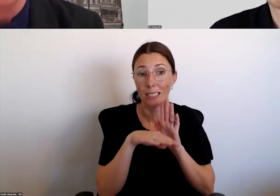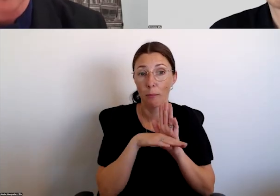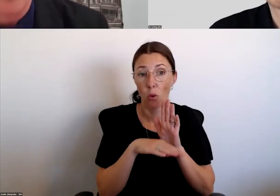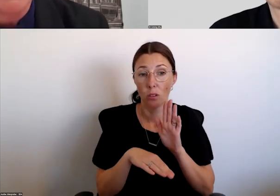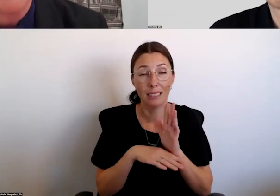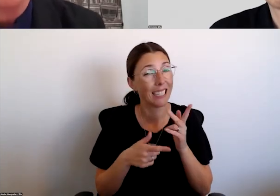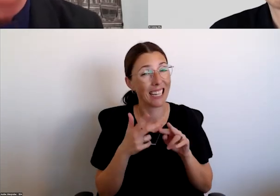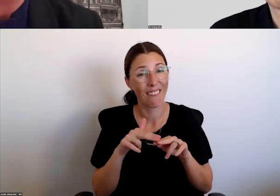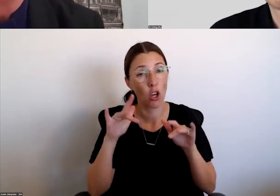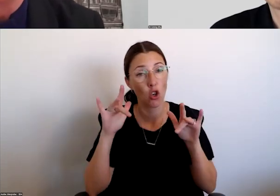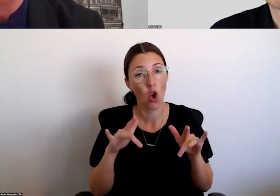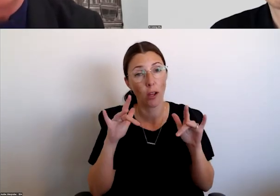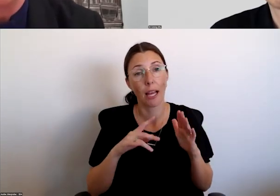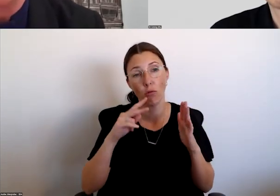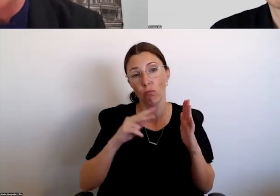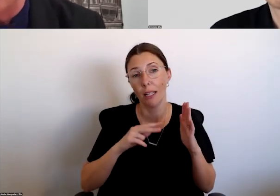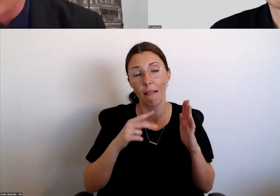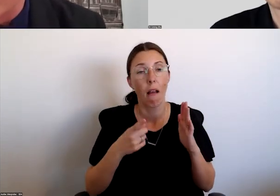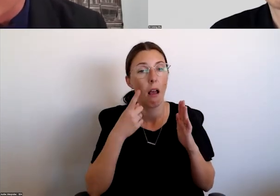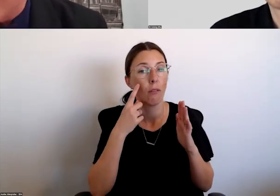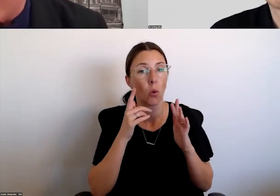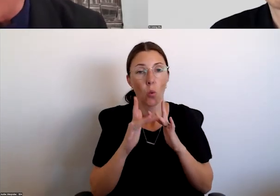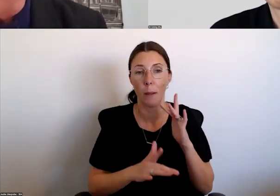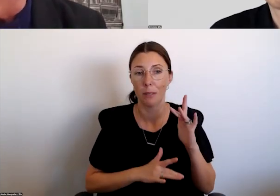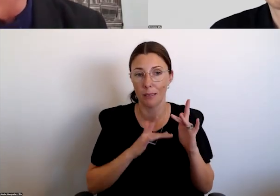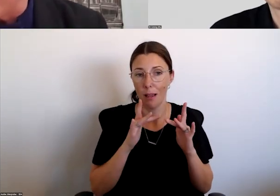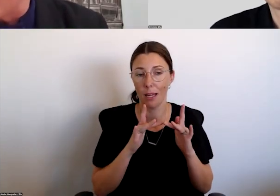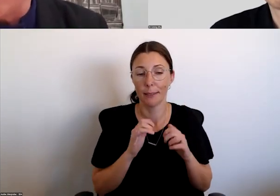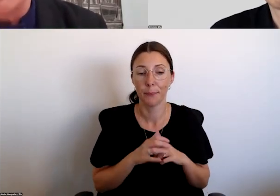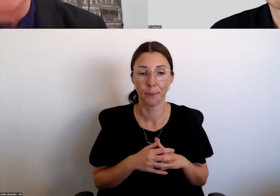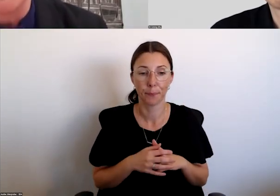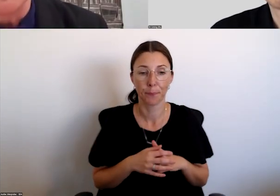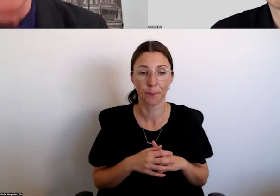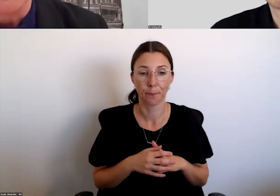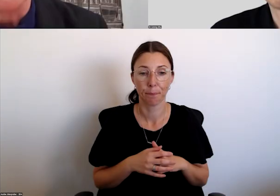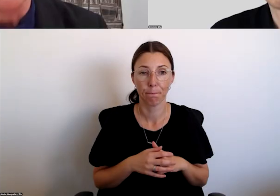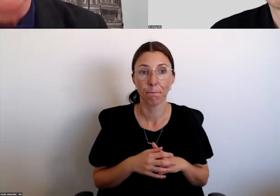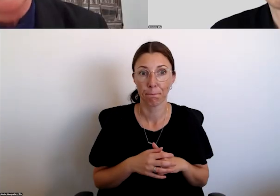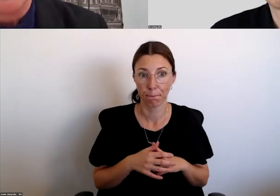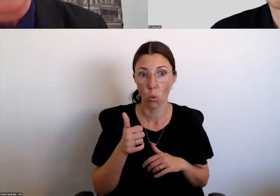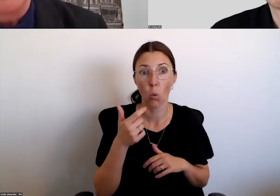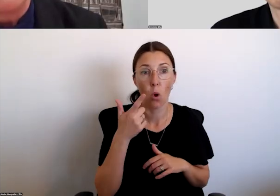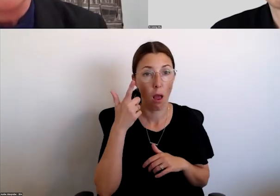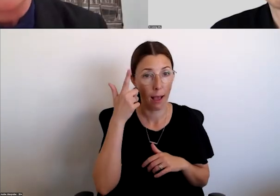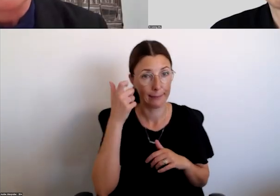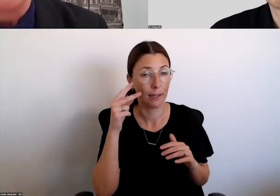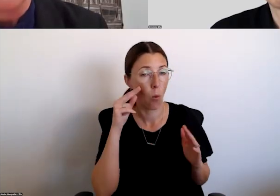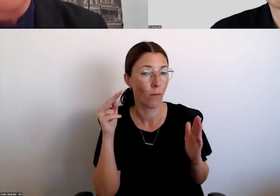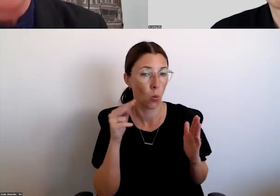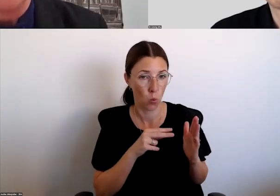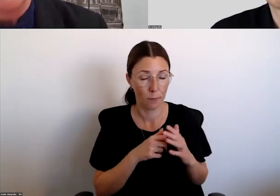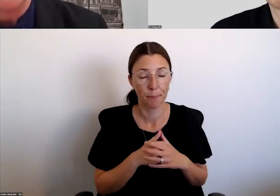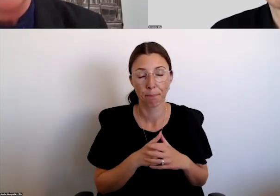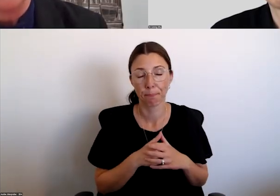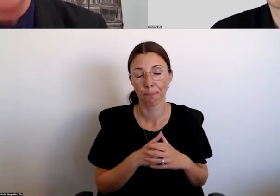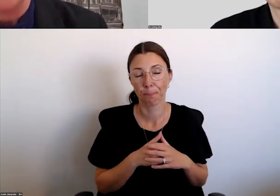seen those, they're on our website, our generative AI principles, and recommend you having a read of those. We consider those